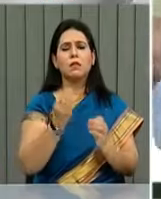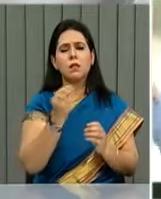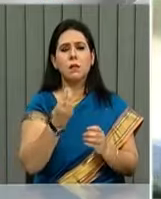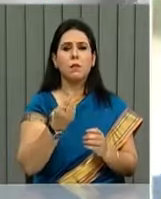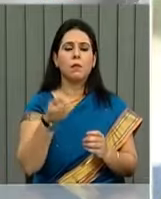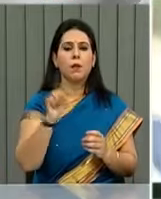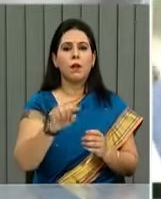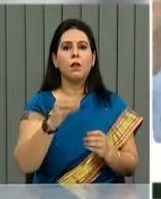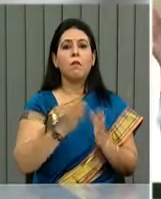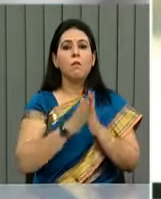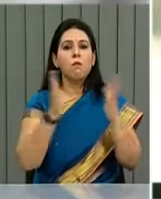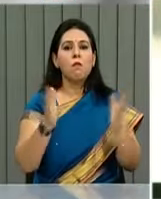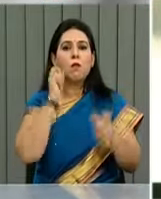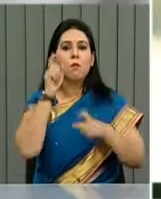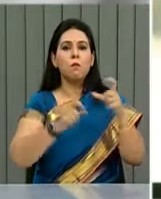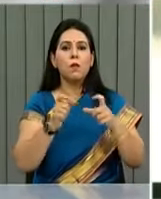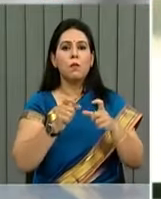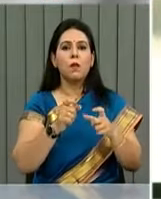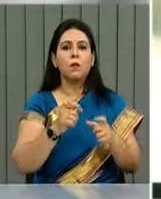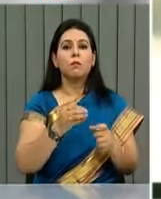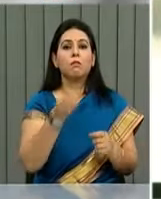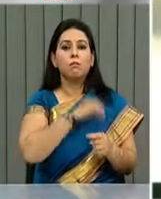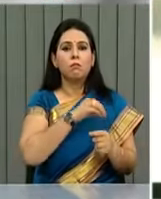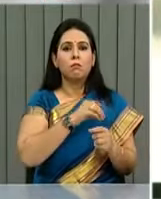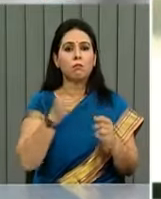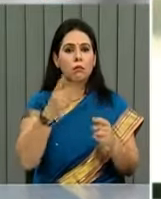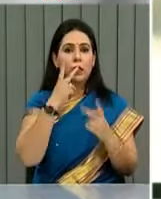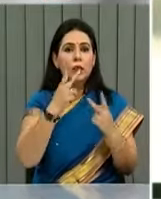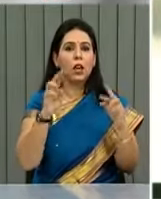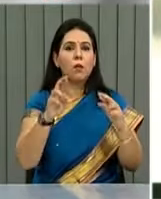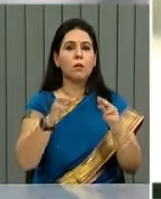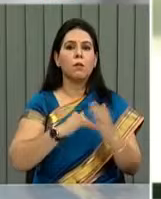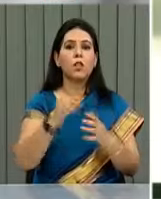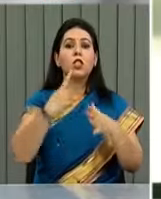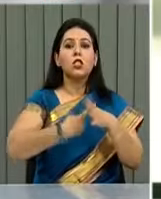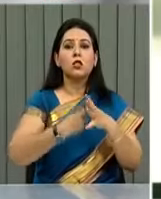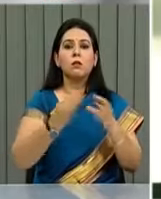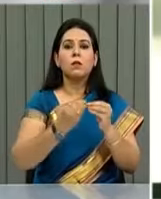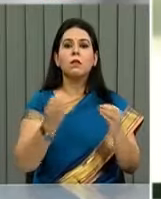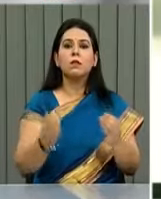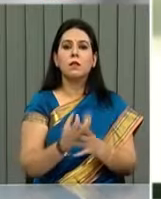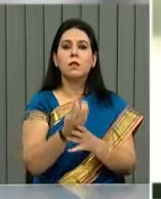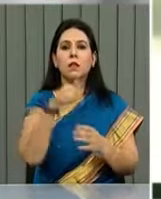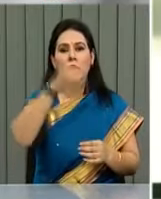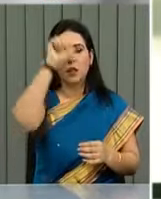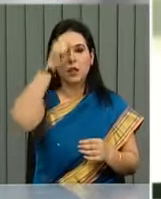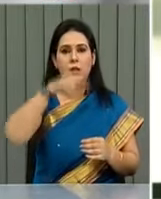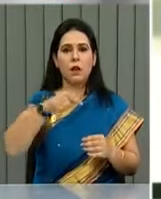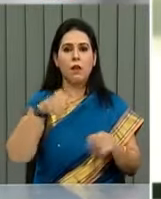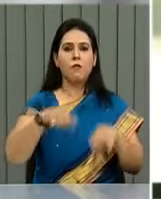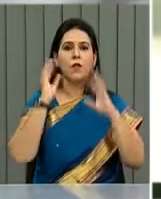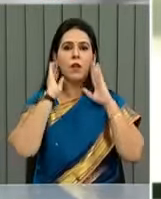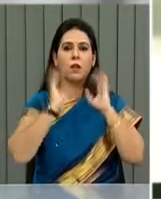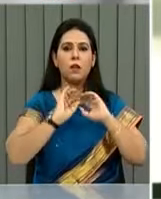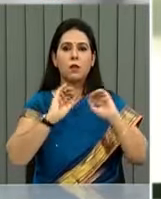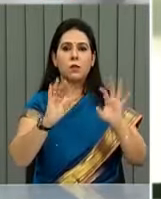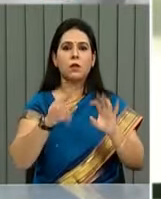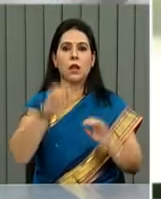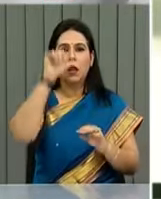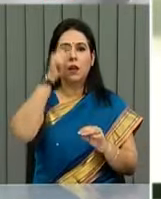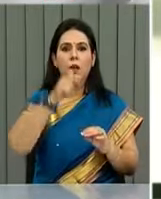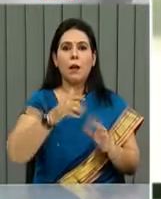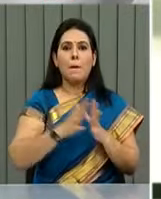that more people are incentivized to invest so that more jobs are created in India. So I have now announced that India will